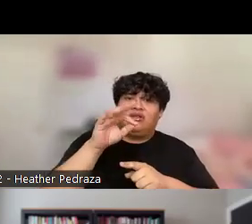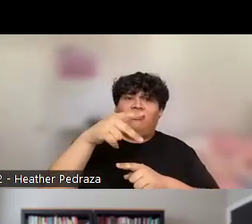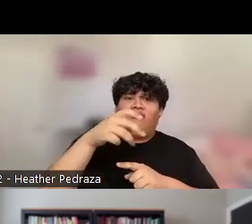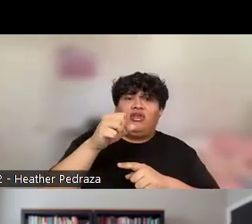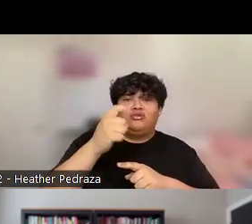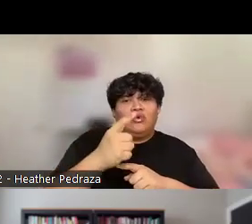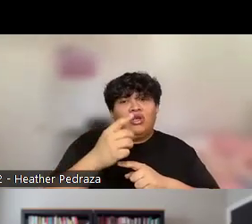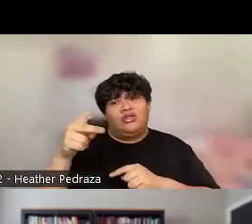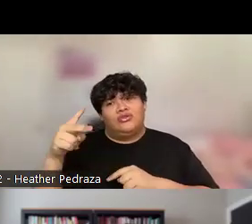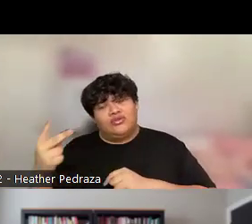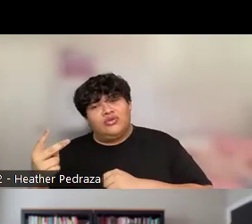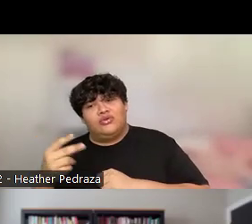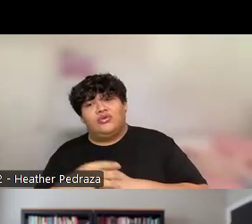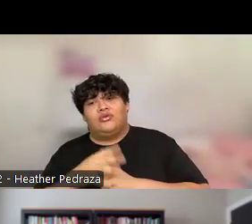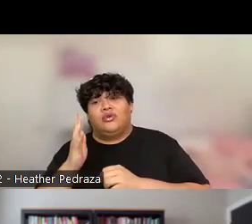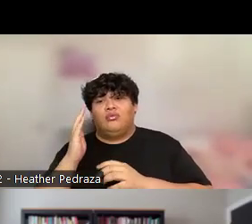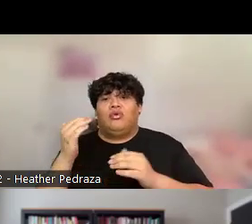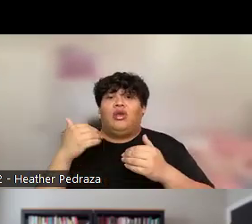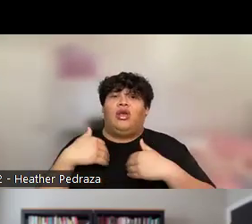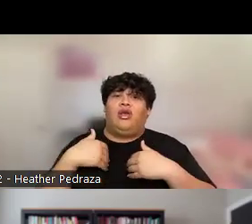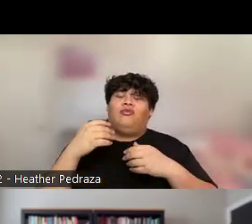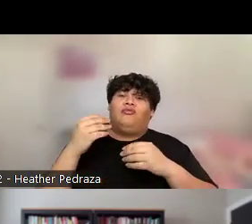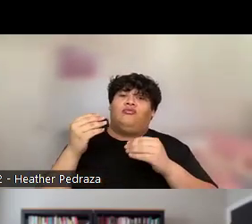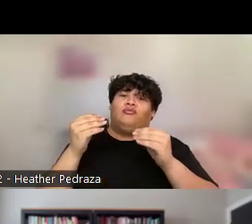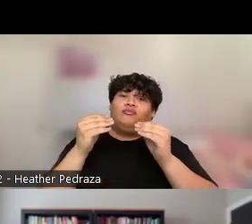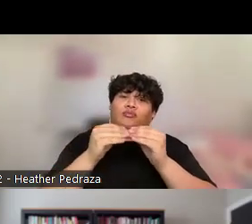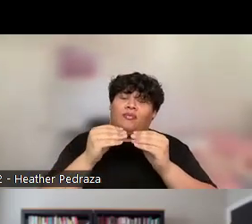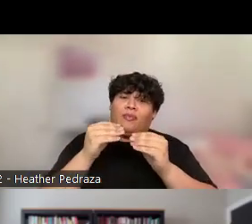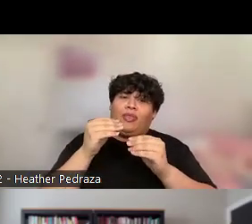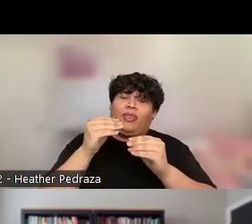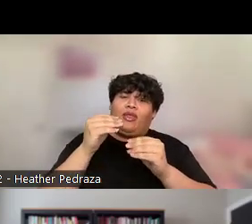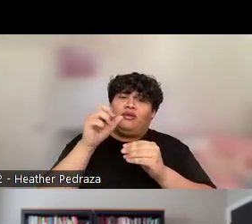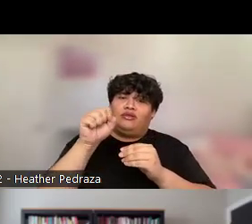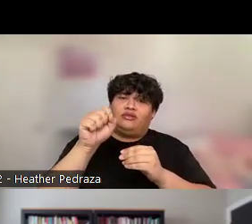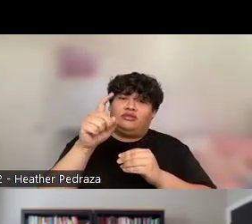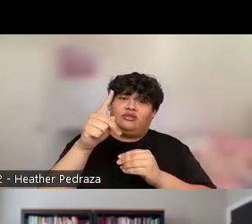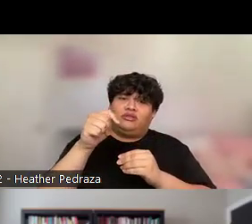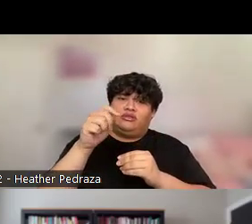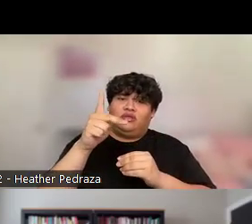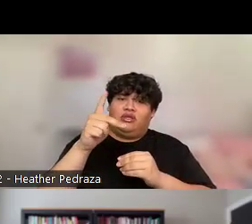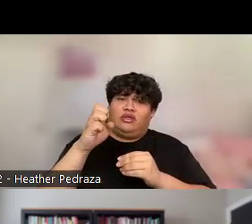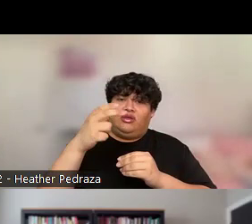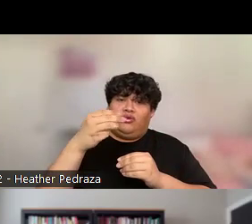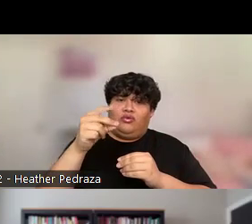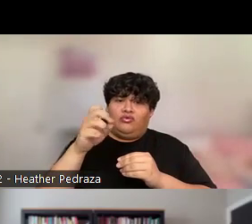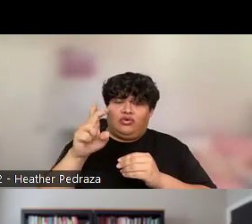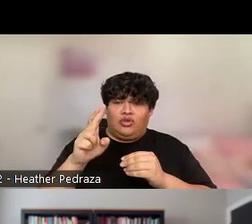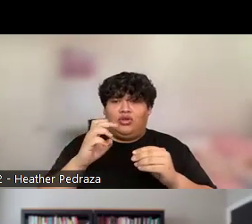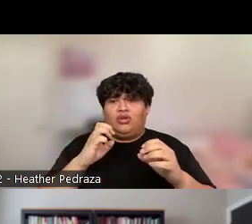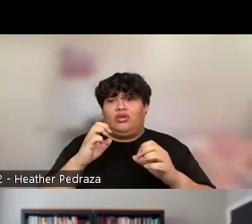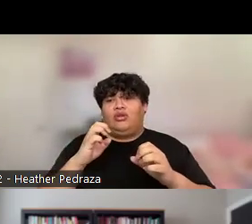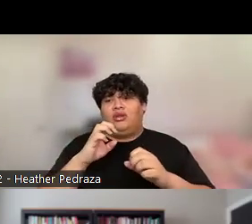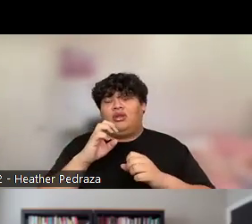Ross said, we are conducting stakeholder engagement for a large part of this. So we will be engaging stakeholders through